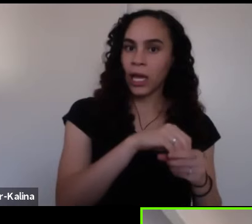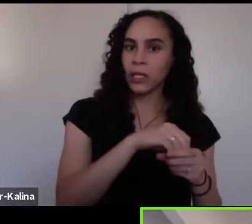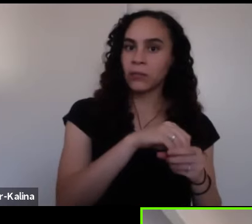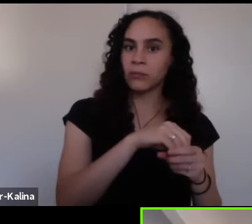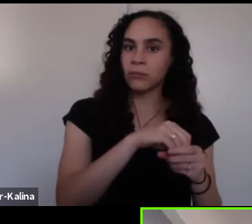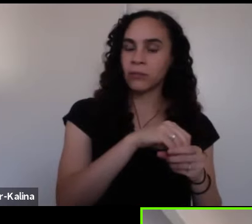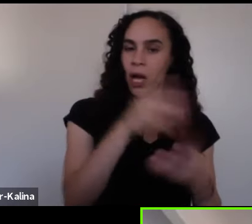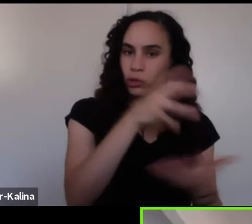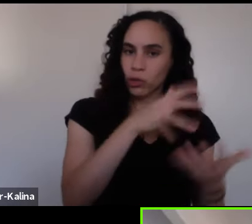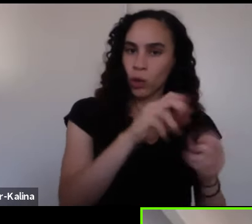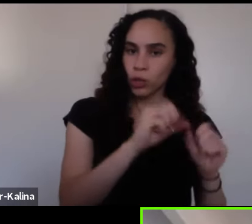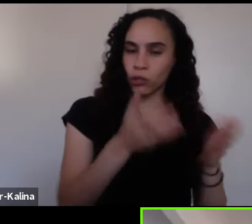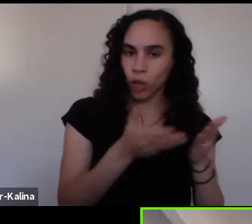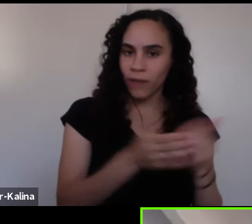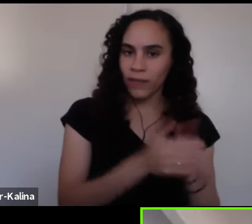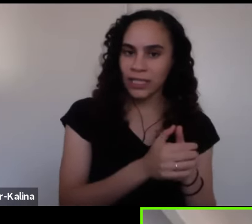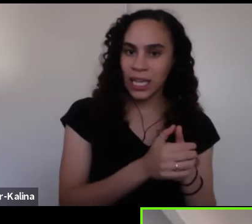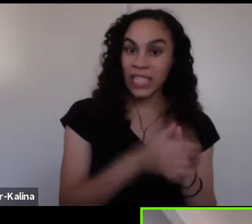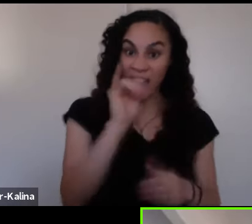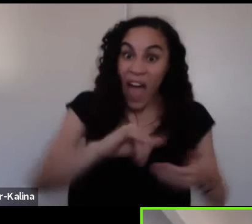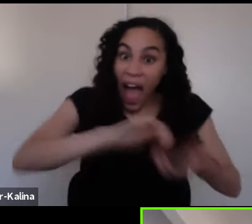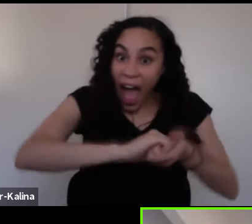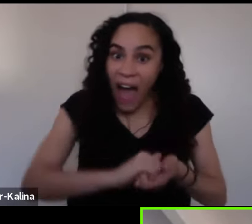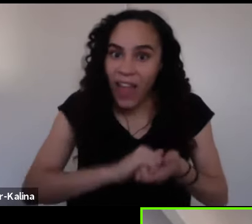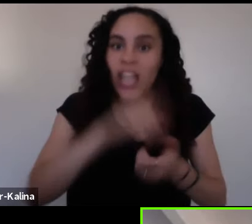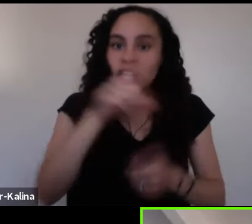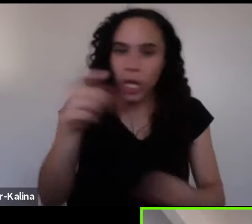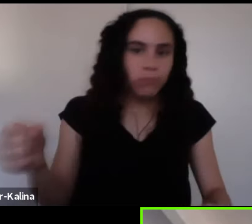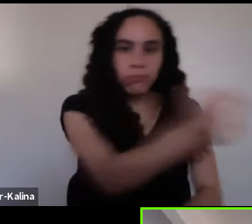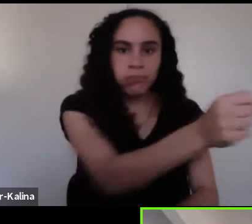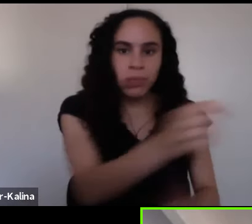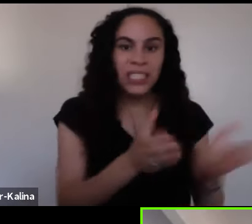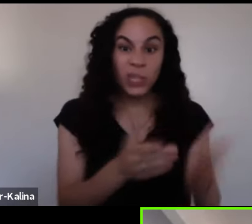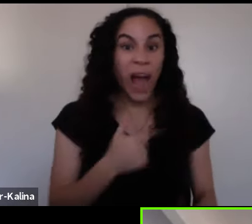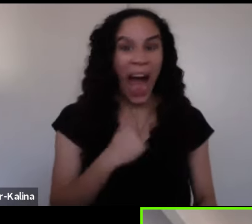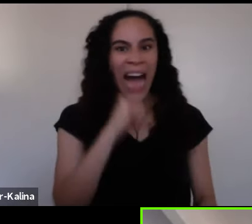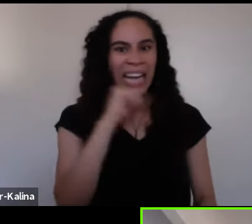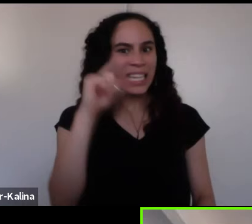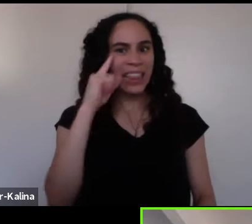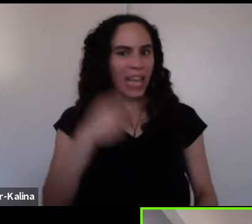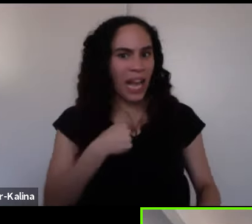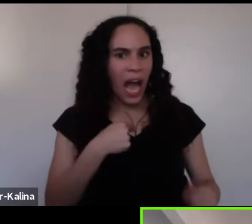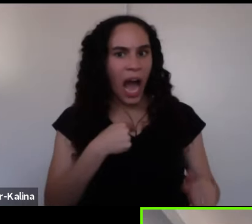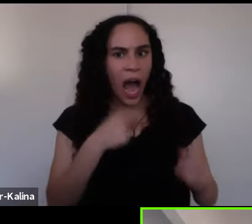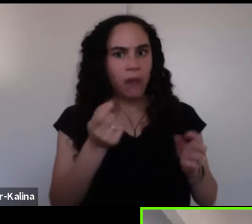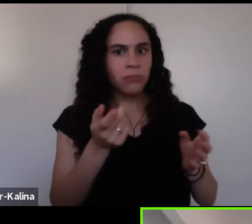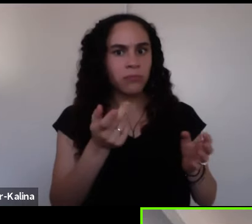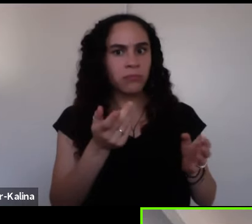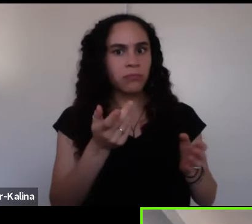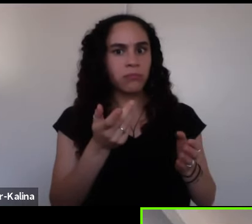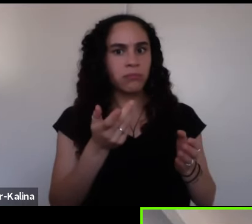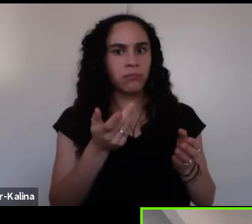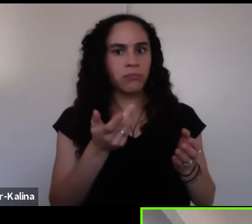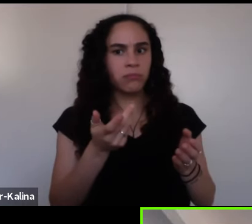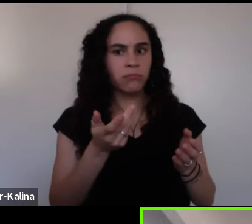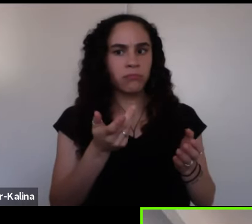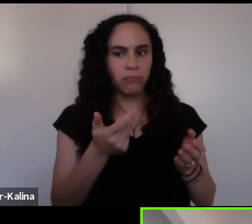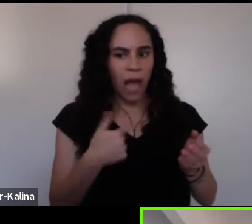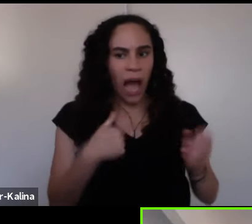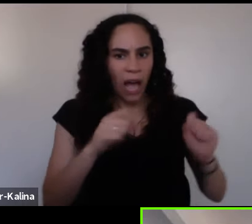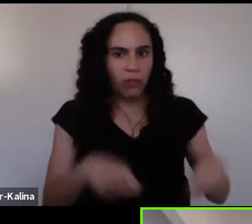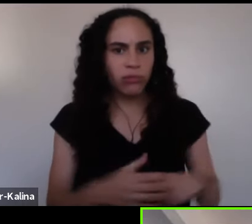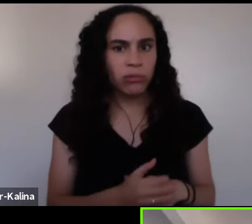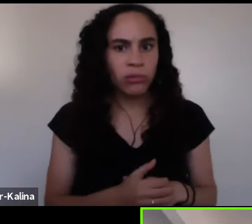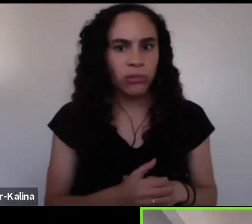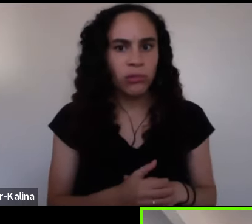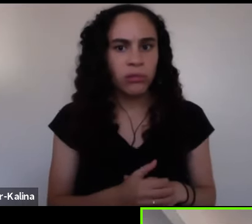put me in situations that I didn't think I was worthy of. You know, that was an ally. She stood up for me